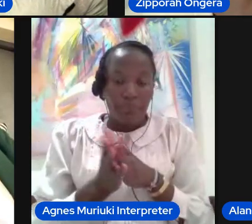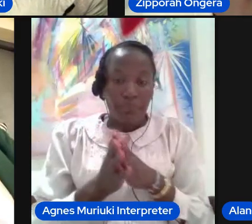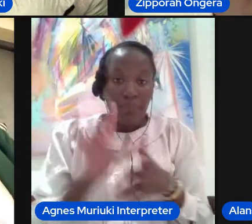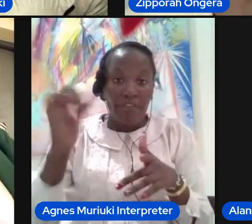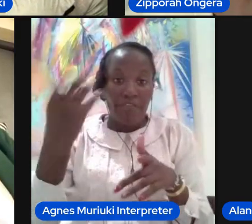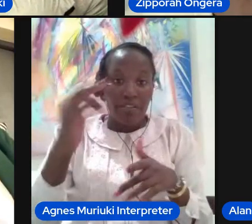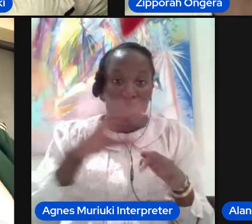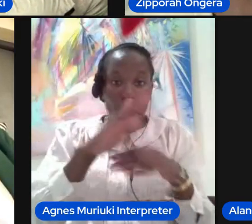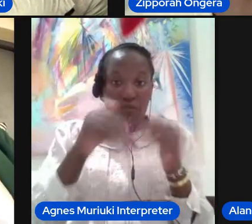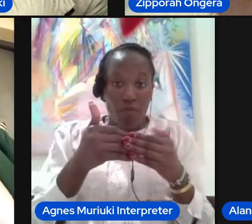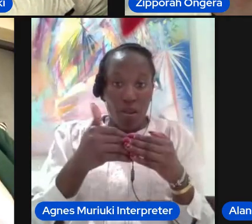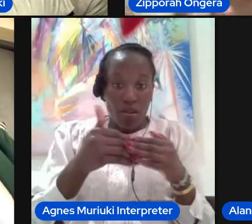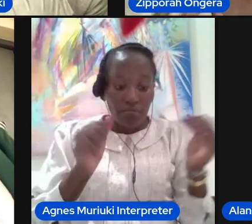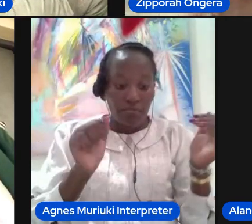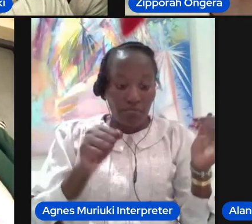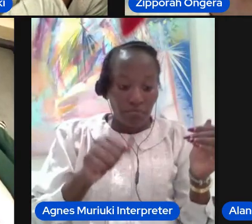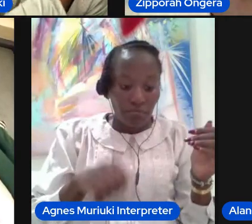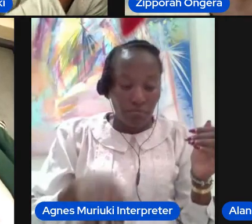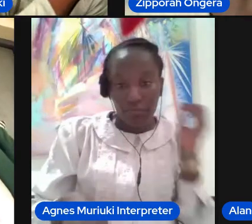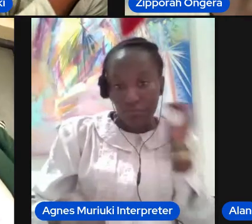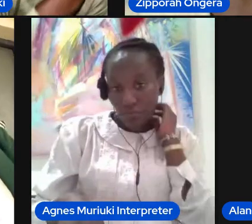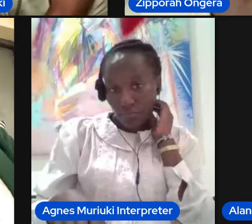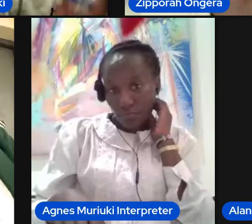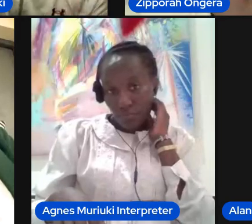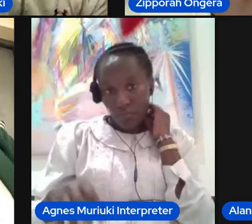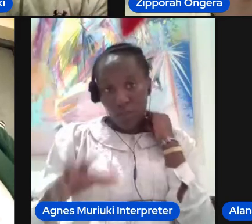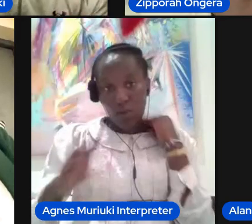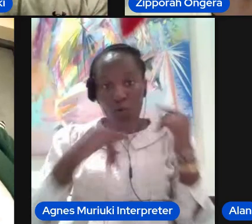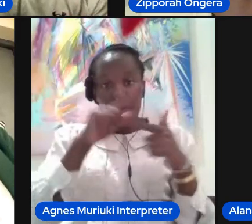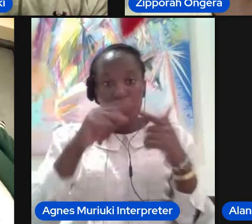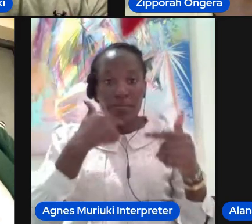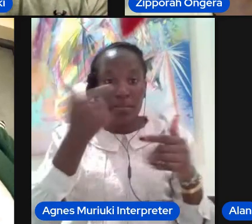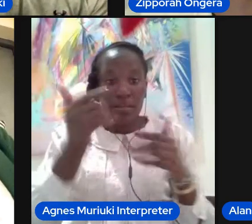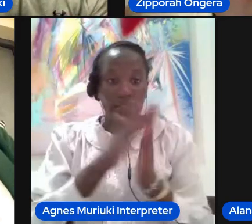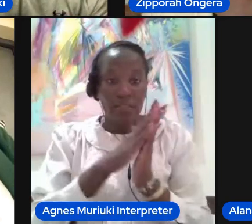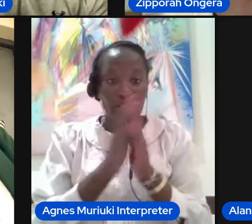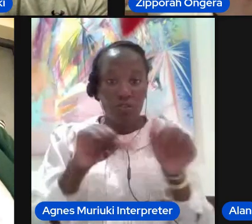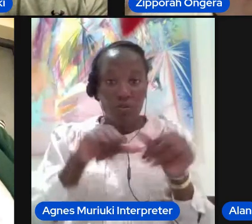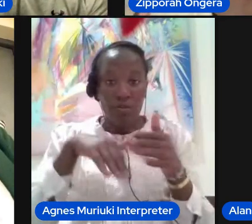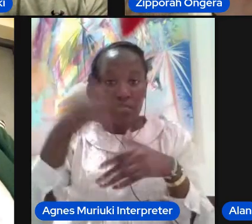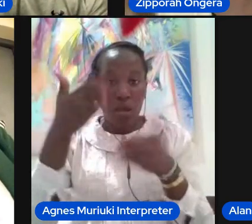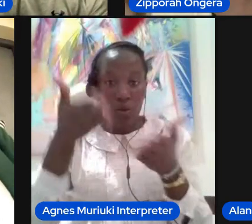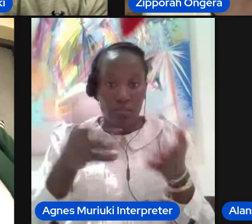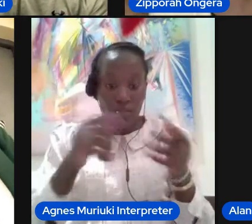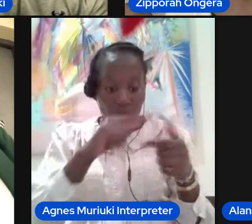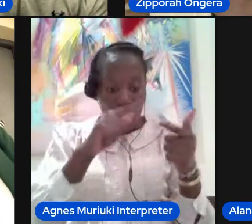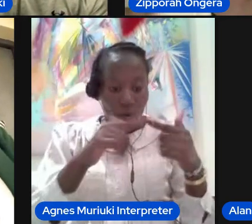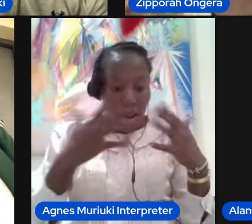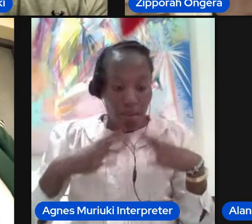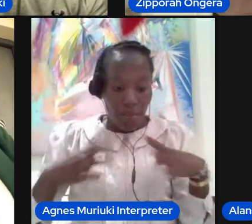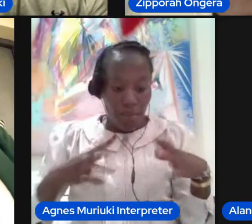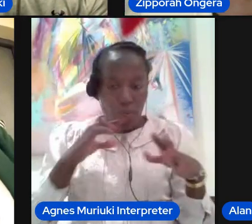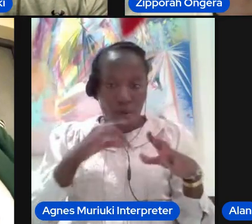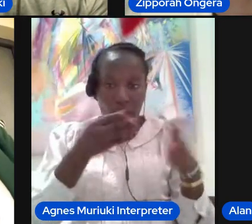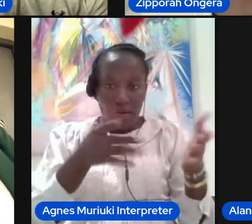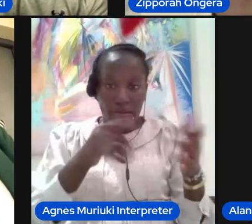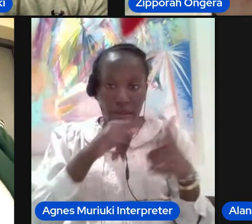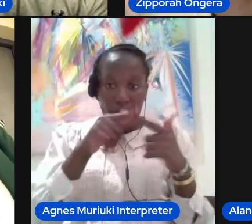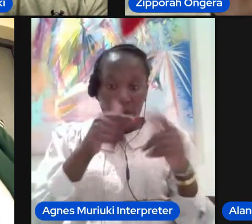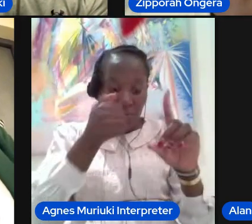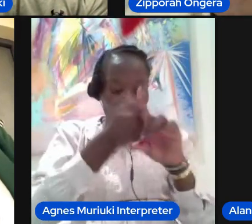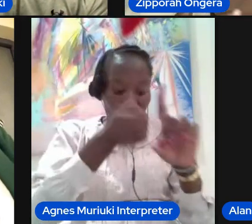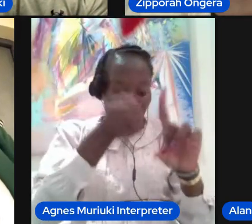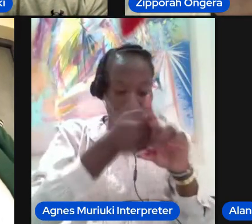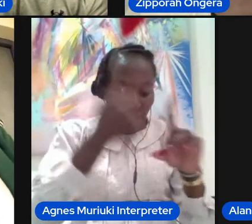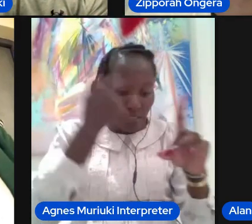say, as much as you are telling the stories out here, I would urge that as people are using, the reason why we advocate for personal narrative is